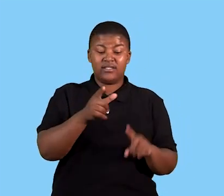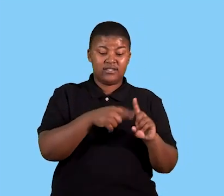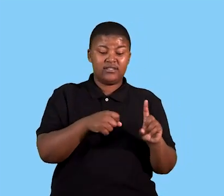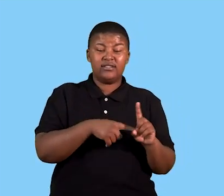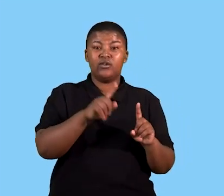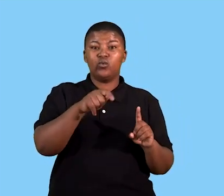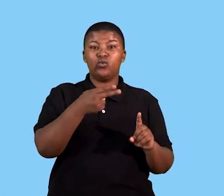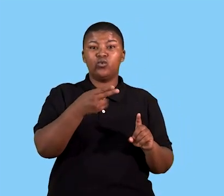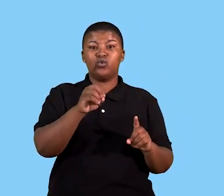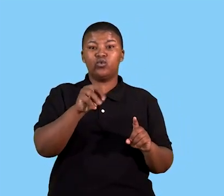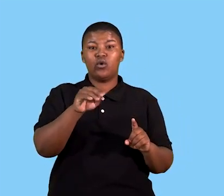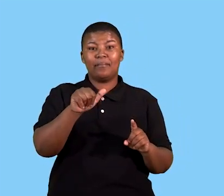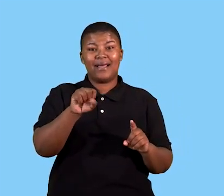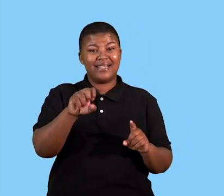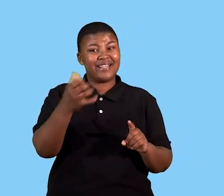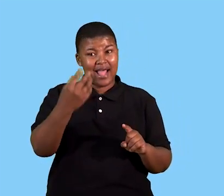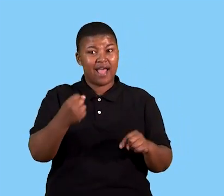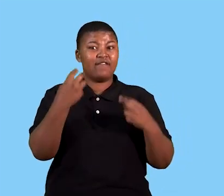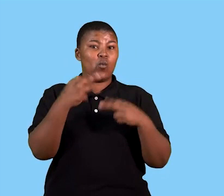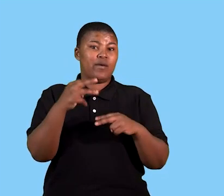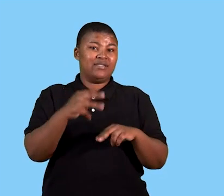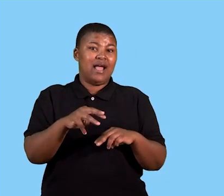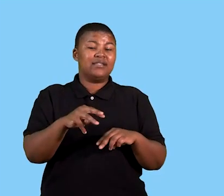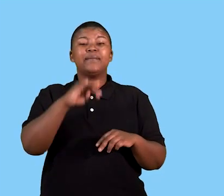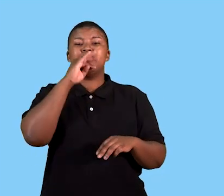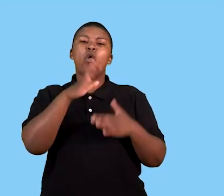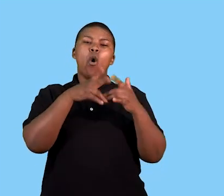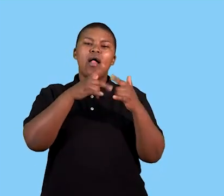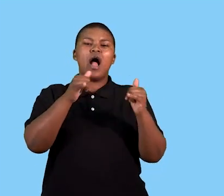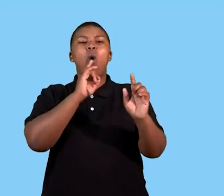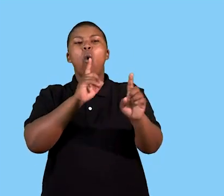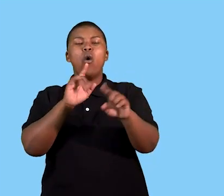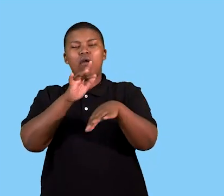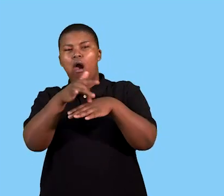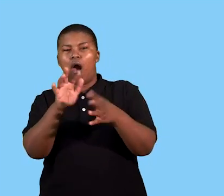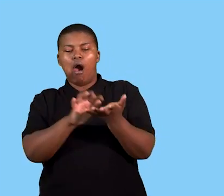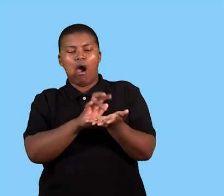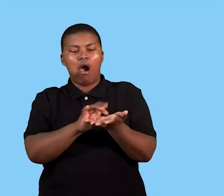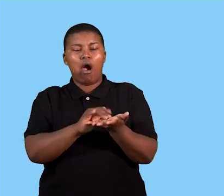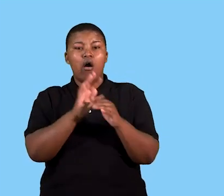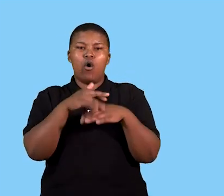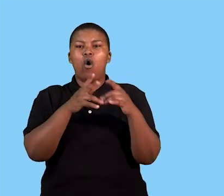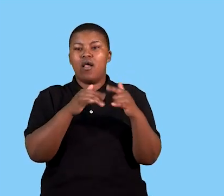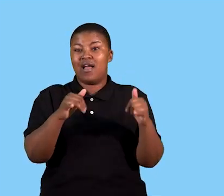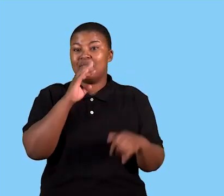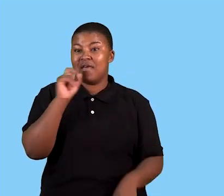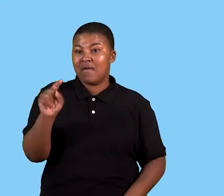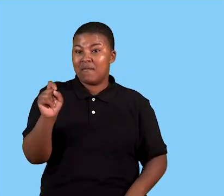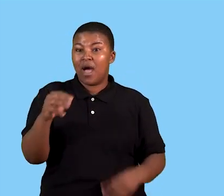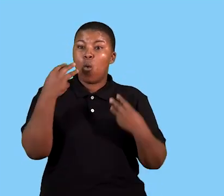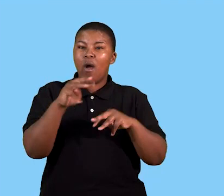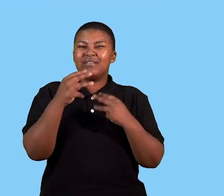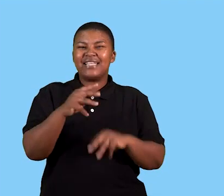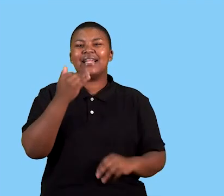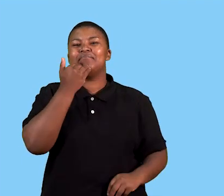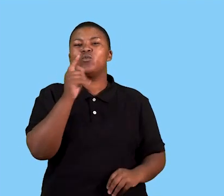scenario says, Thomas also has a website where online orders can be placed. So a website refers